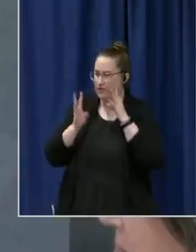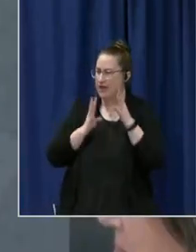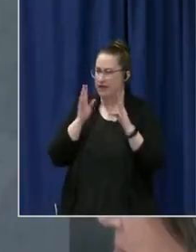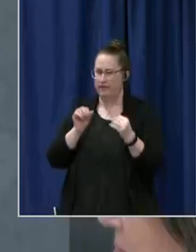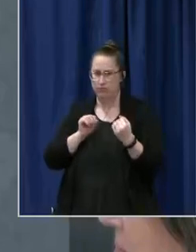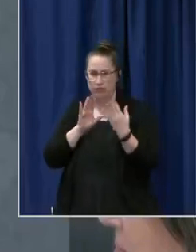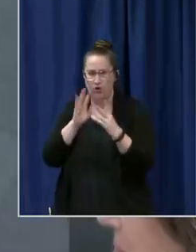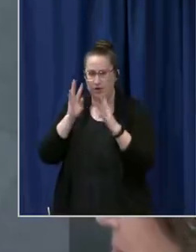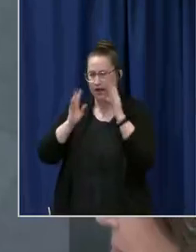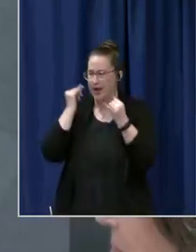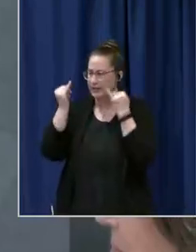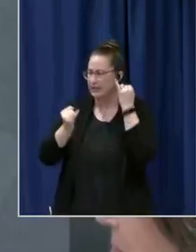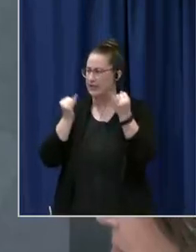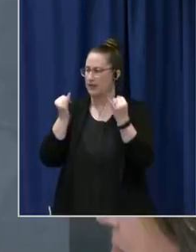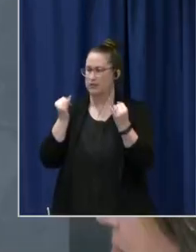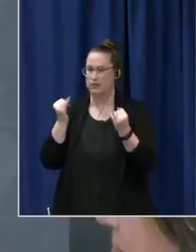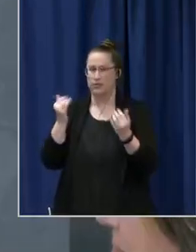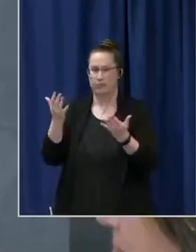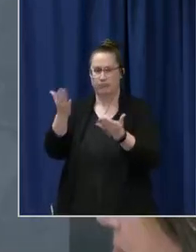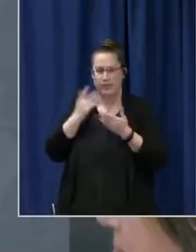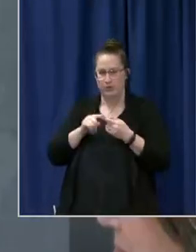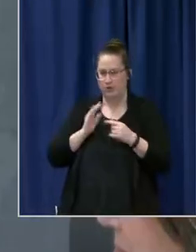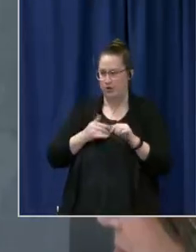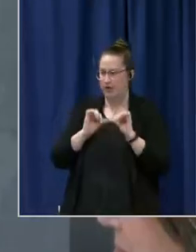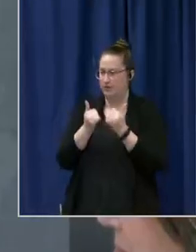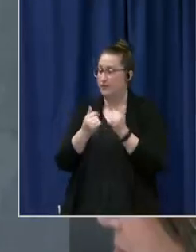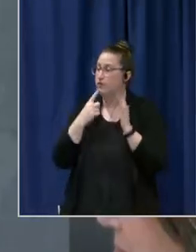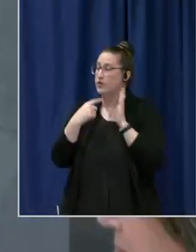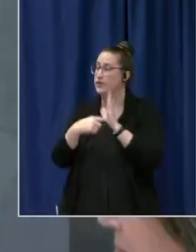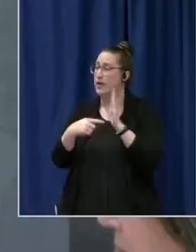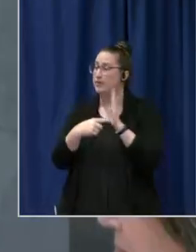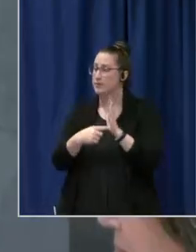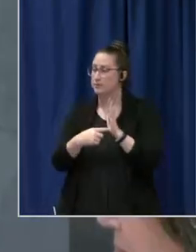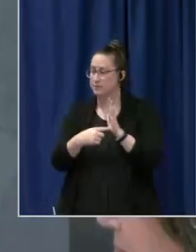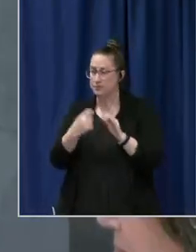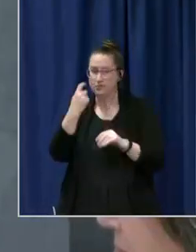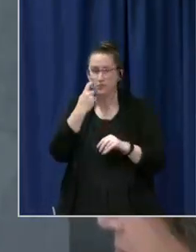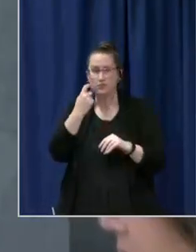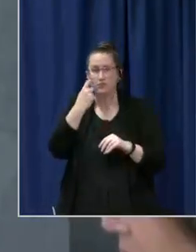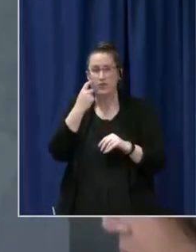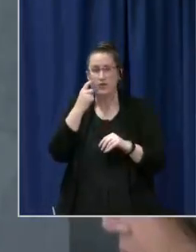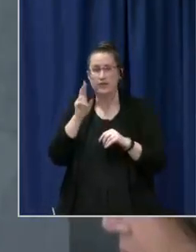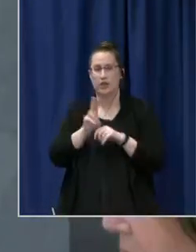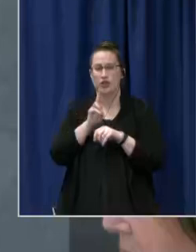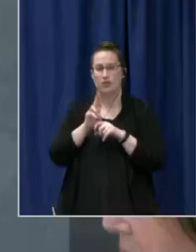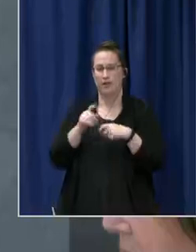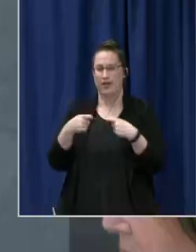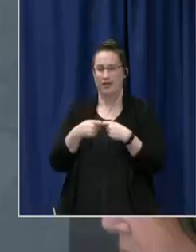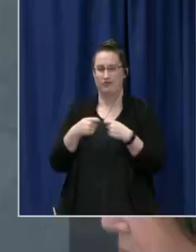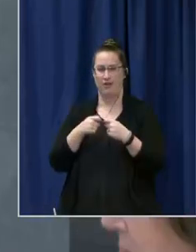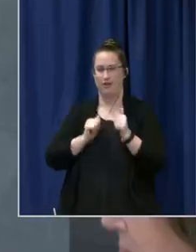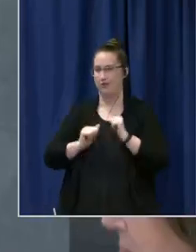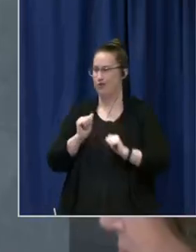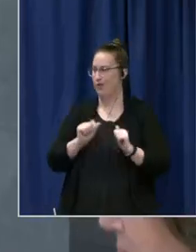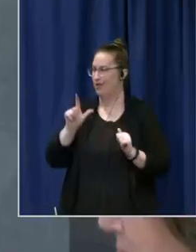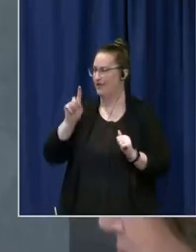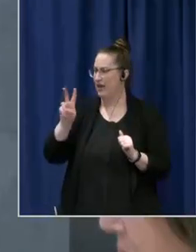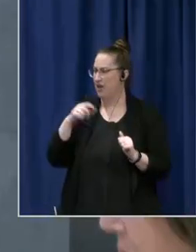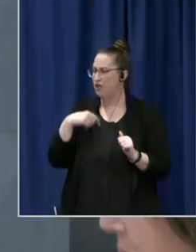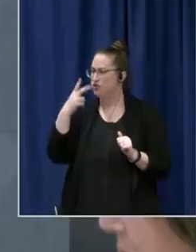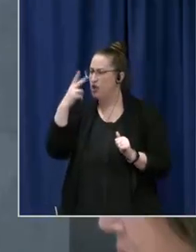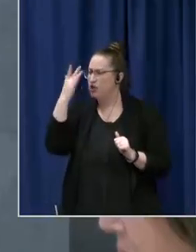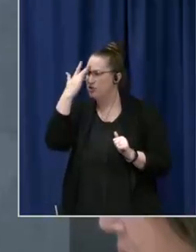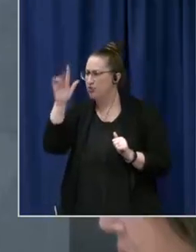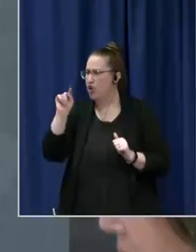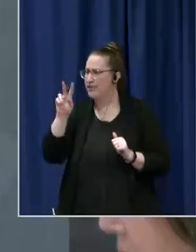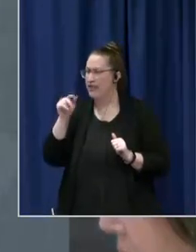of the work of our agency. For example, at the recent Consumer Electronics Show in Las Vegas, I saw a smart TV that